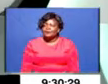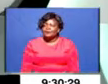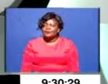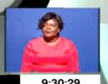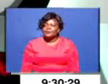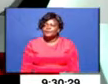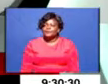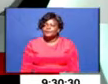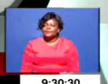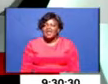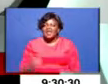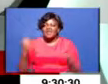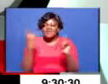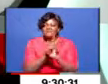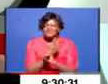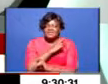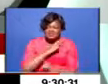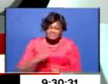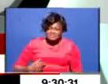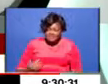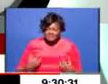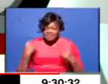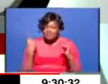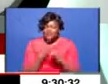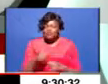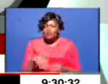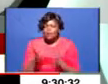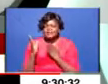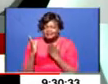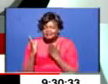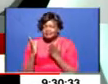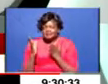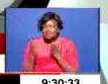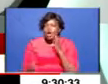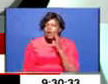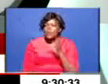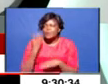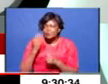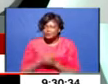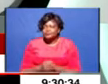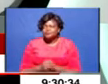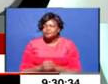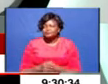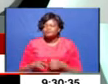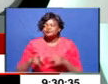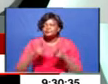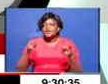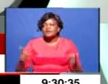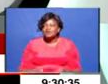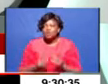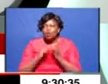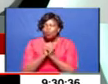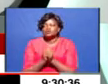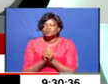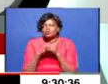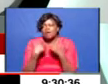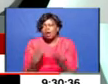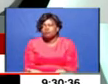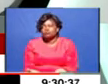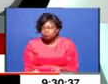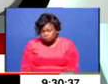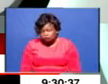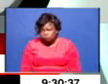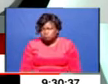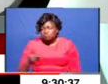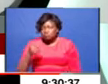Now, different religions have different ways in inaugurating their places of worship. How do the Hindus officially open